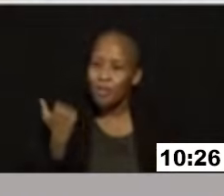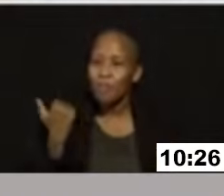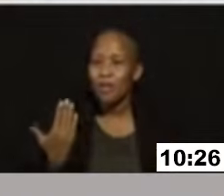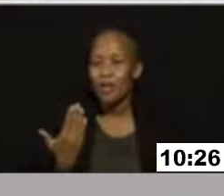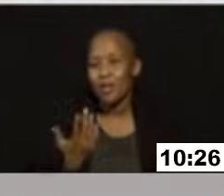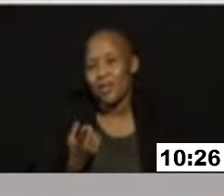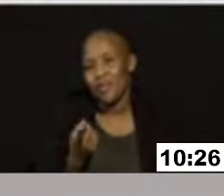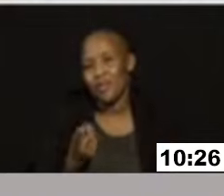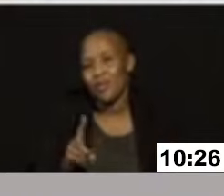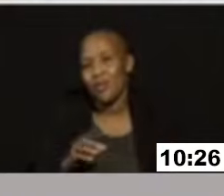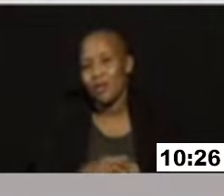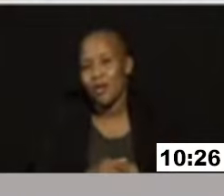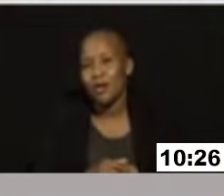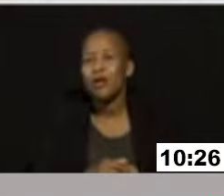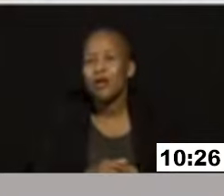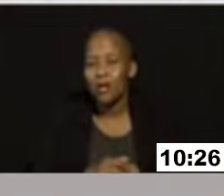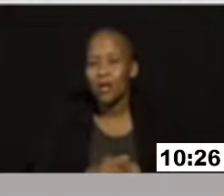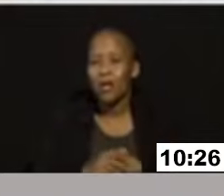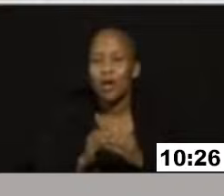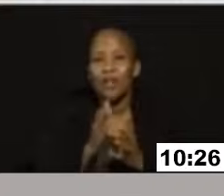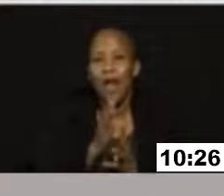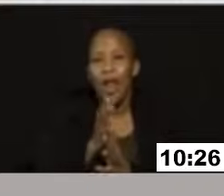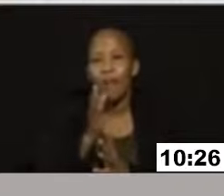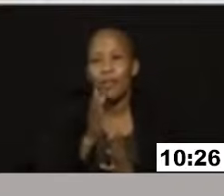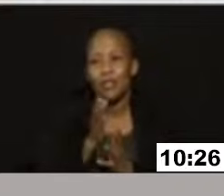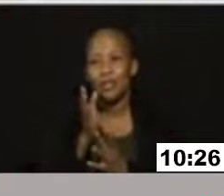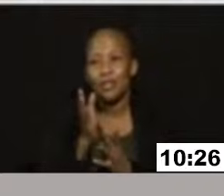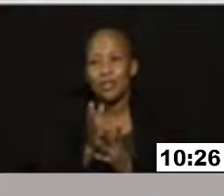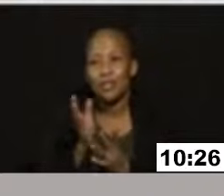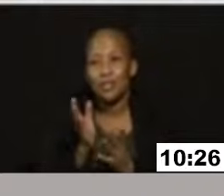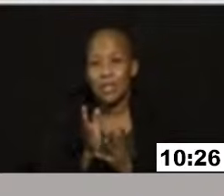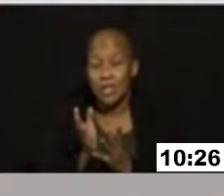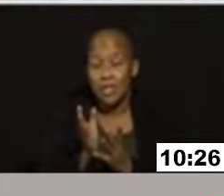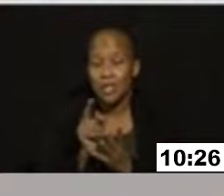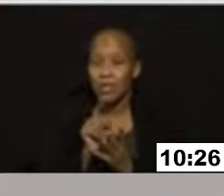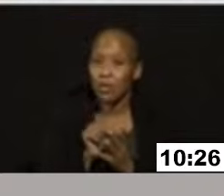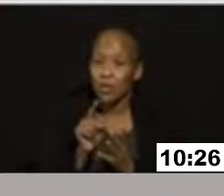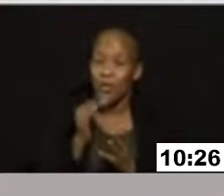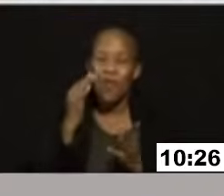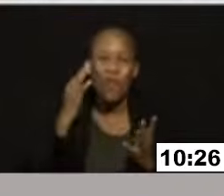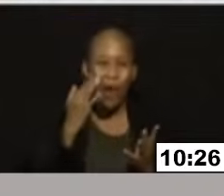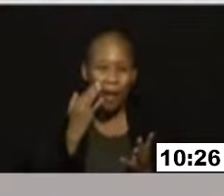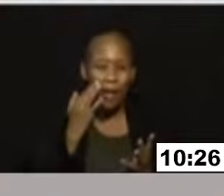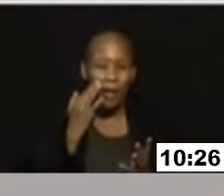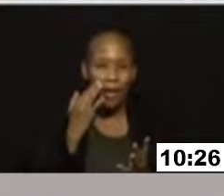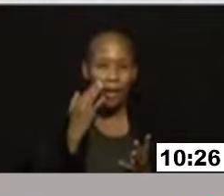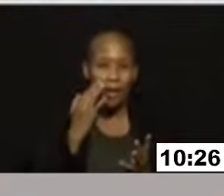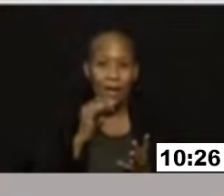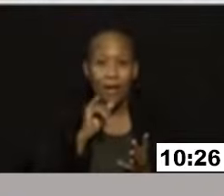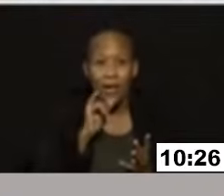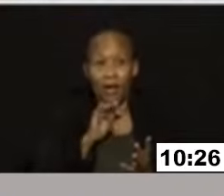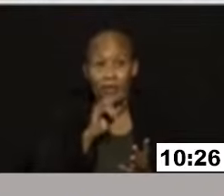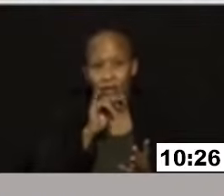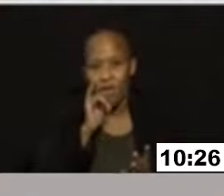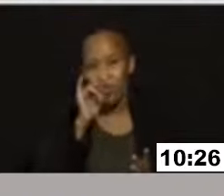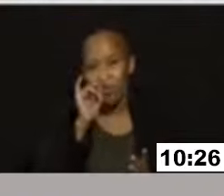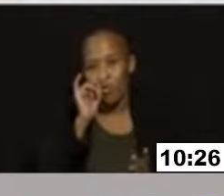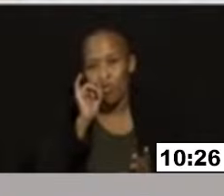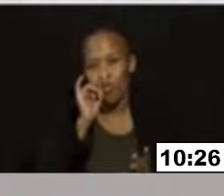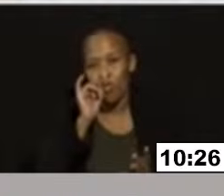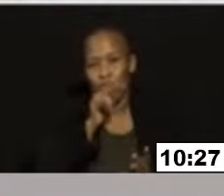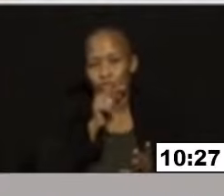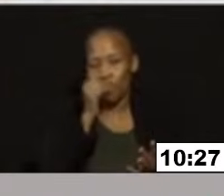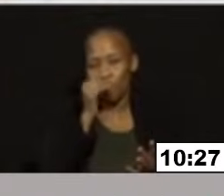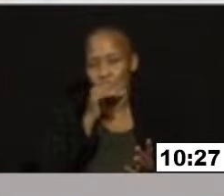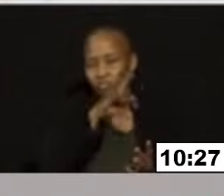outstanding element to that is the when, if the chair is so minded. It would seem